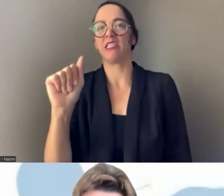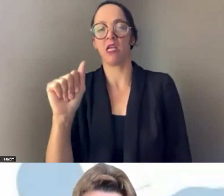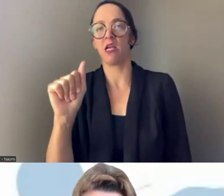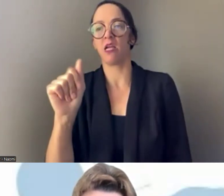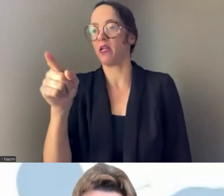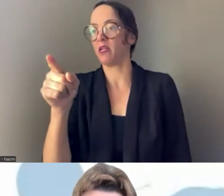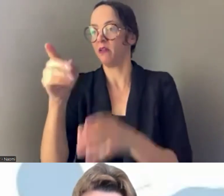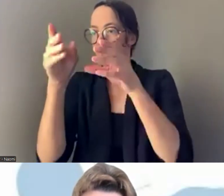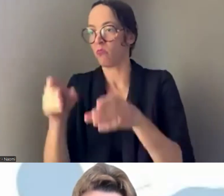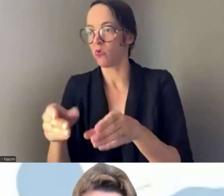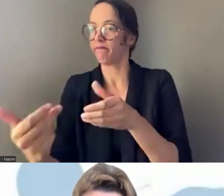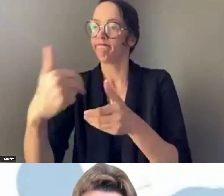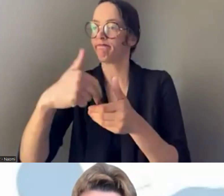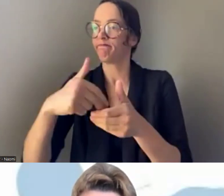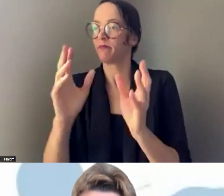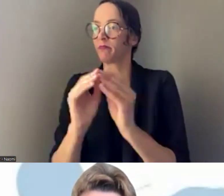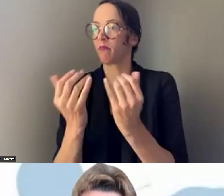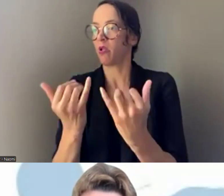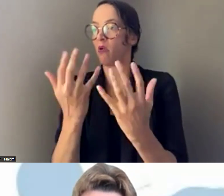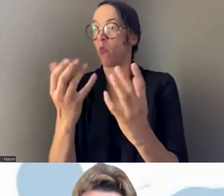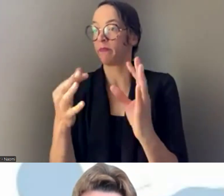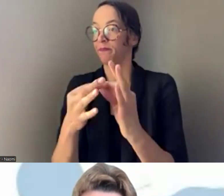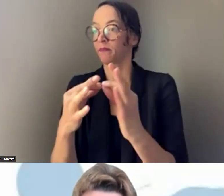to some of these policy recommendations?